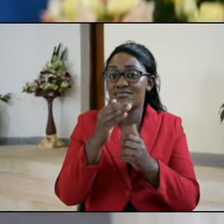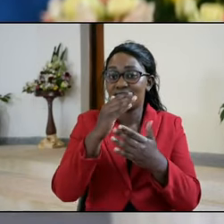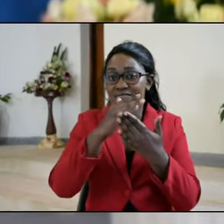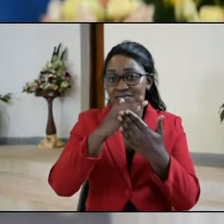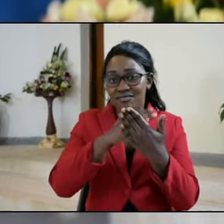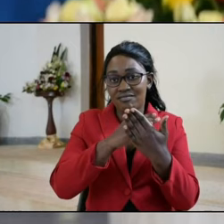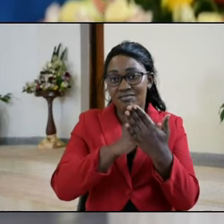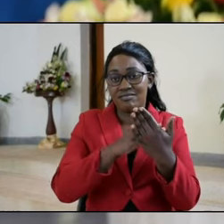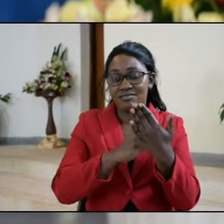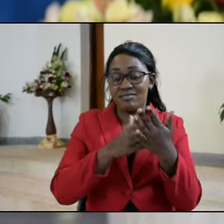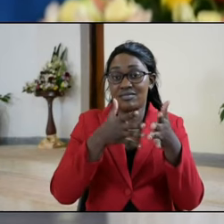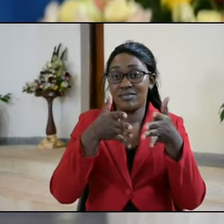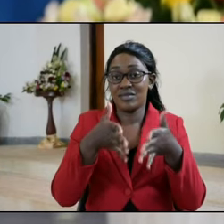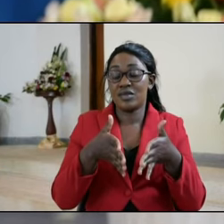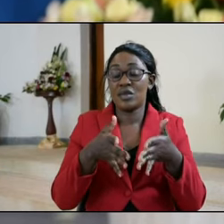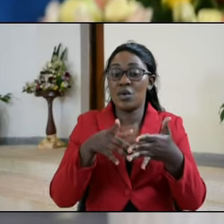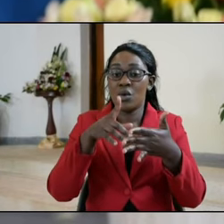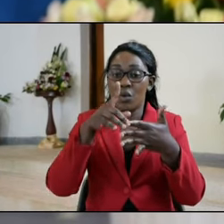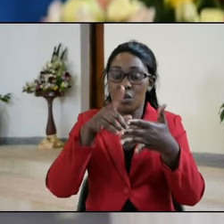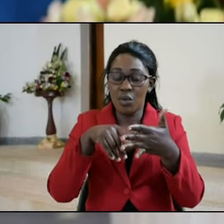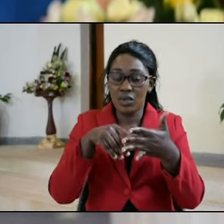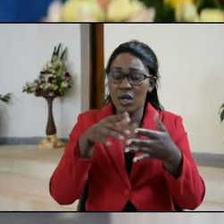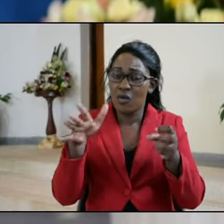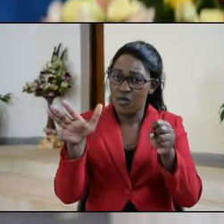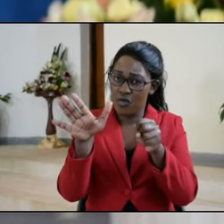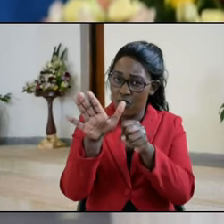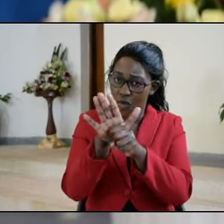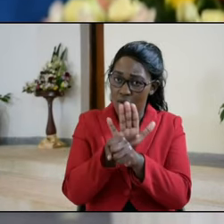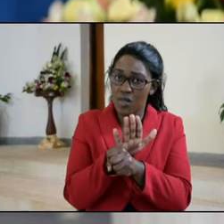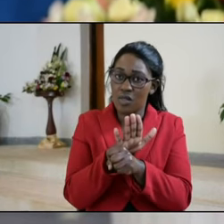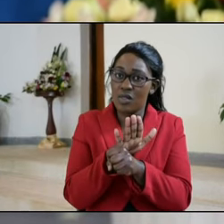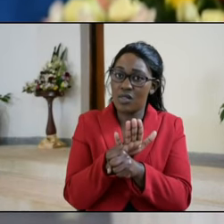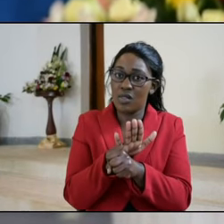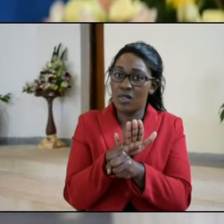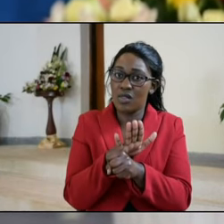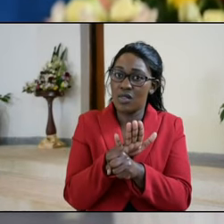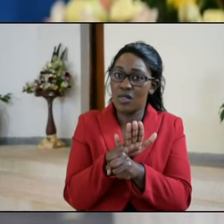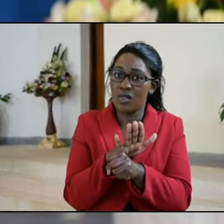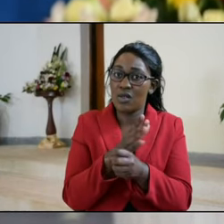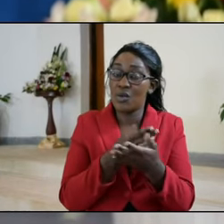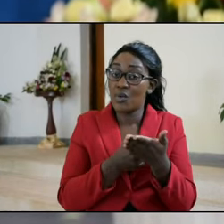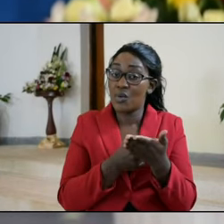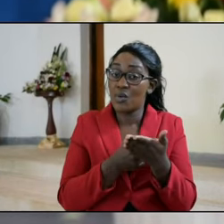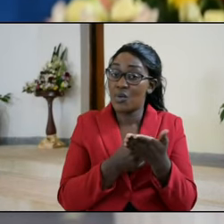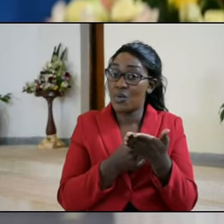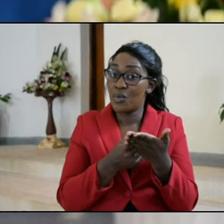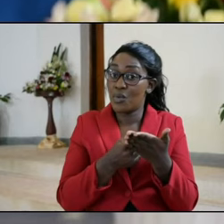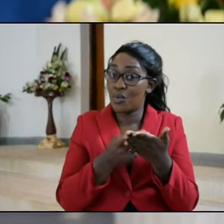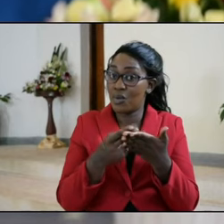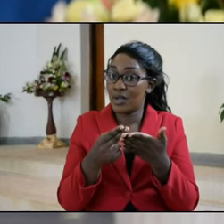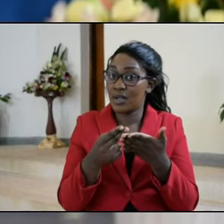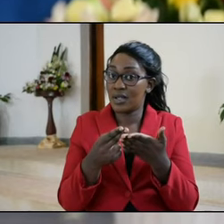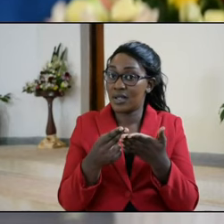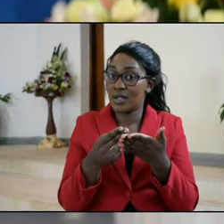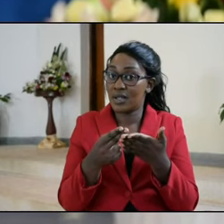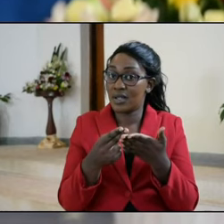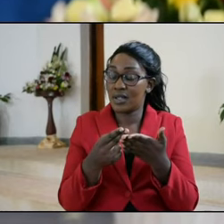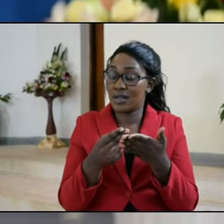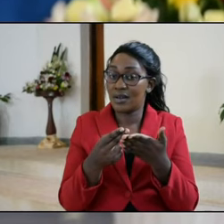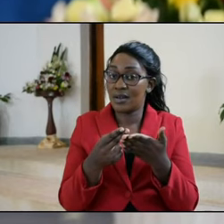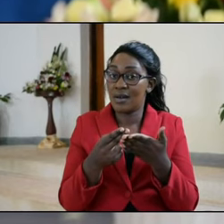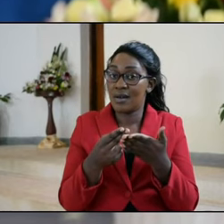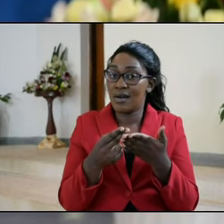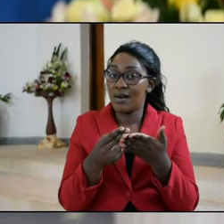was covered in 1 week, but clearly we cannot cover the entire study for the week or for the